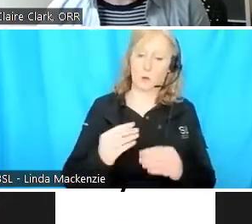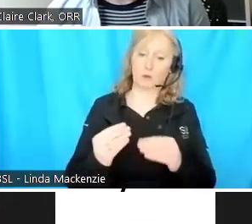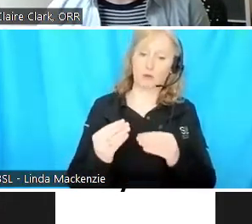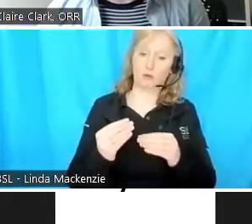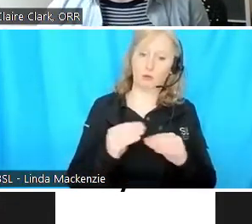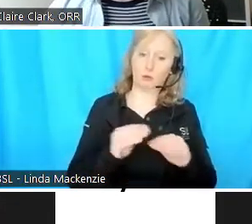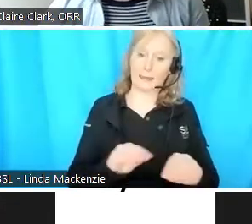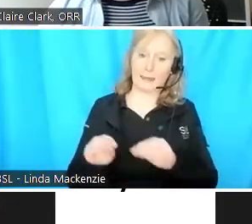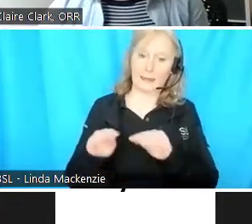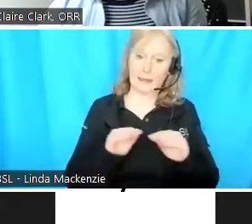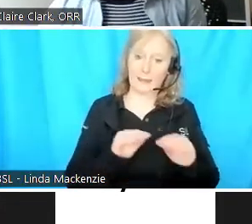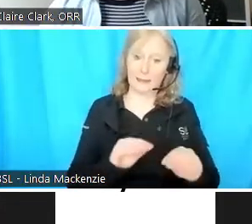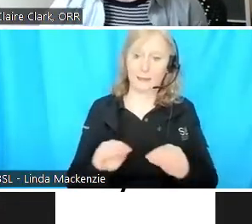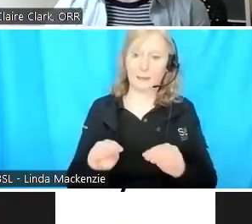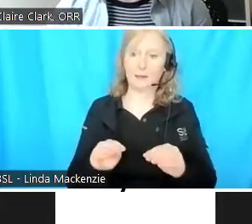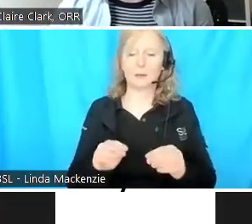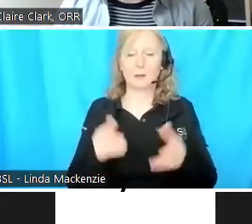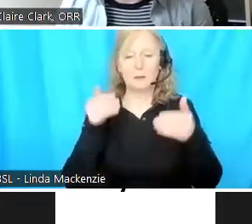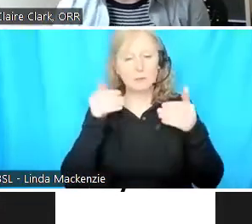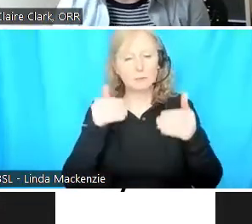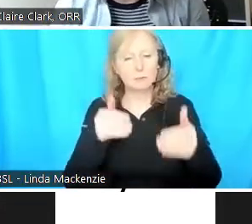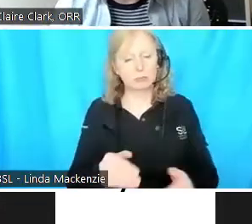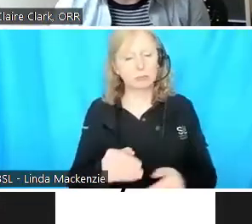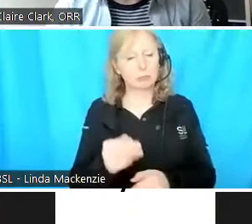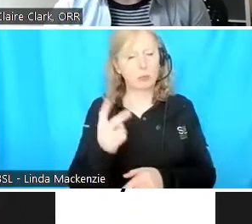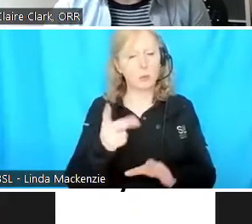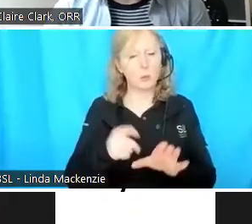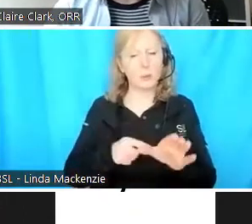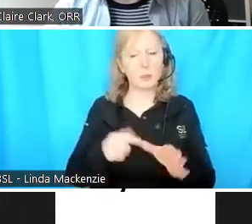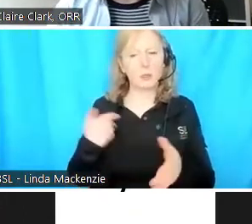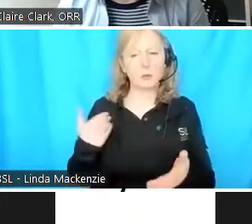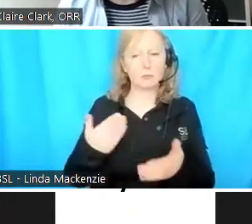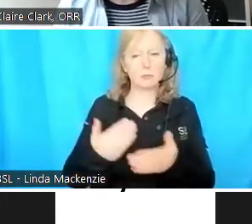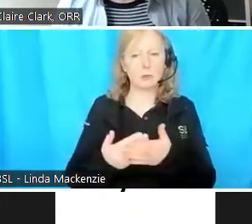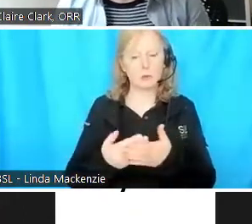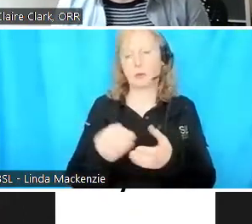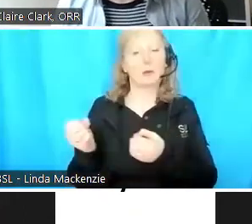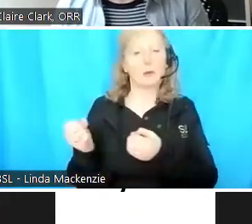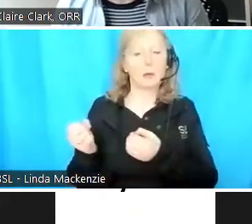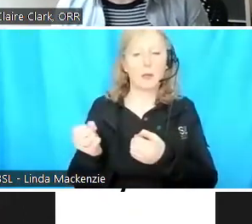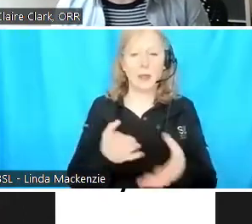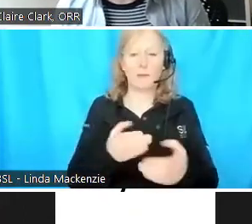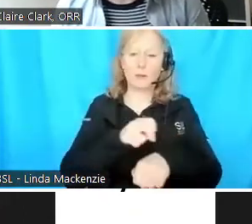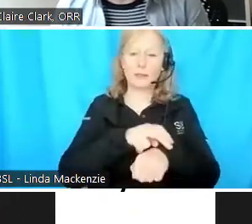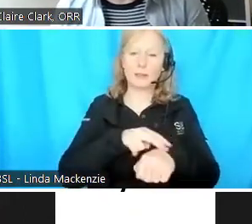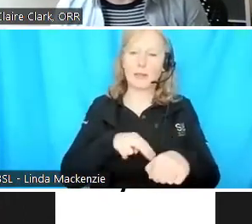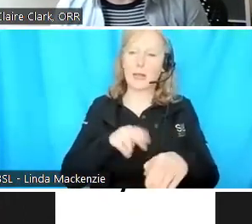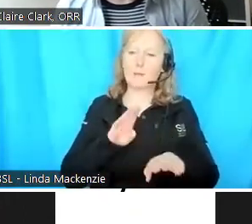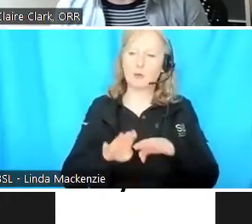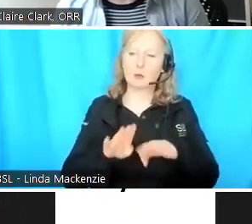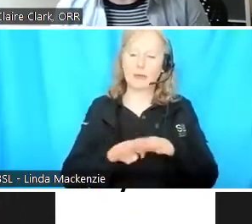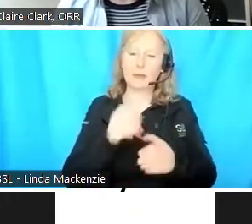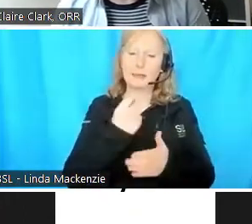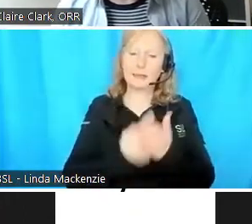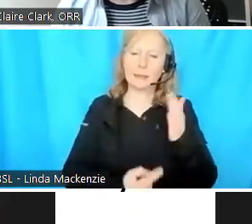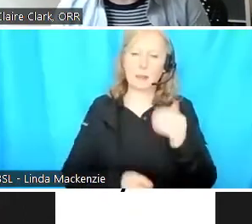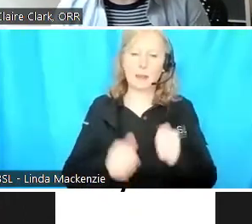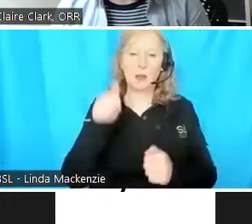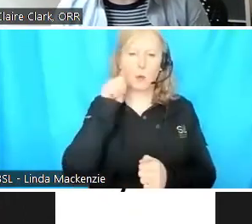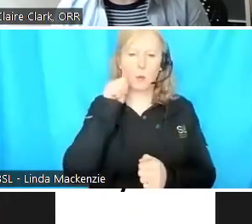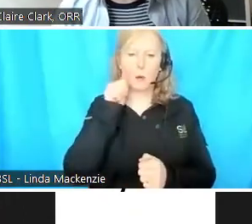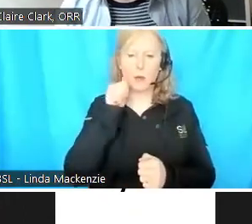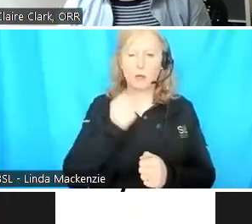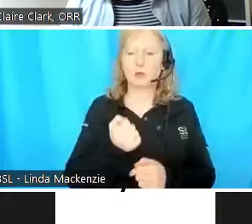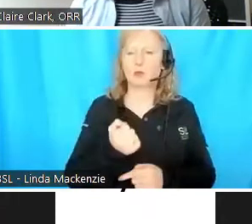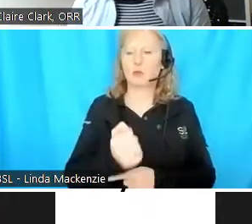doing, focusing on the last couple of years, basically on the delivery of staff training on disability awareness in the rail